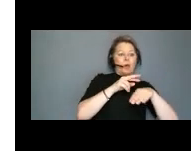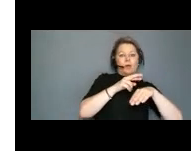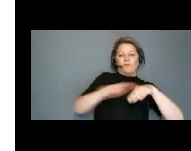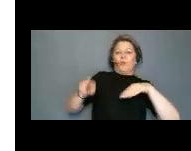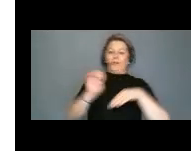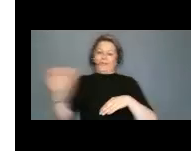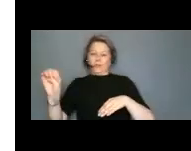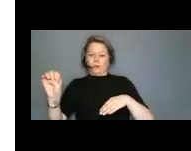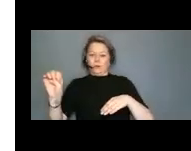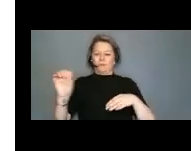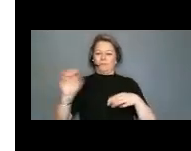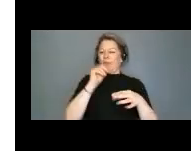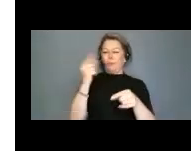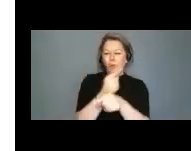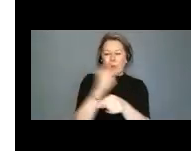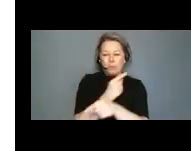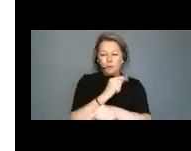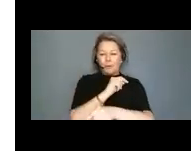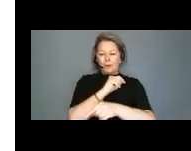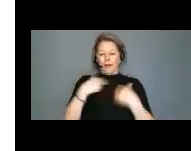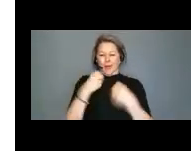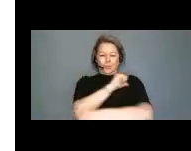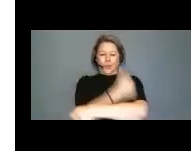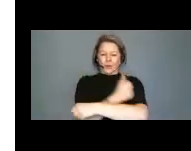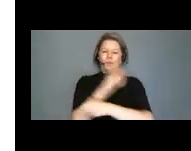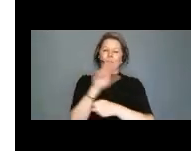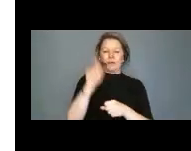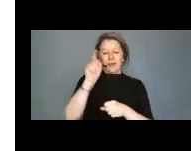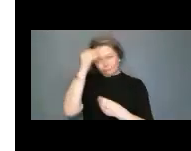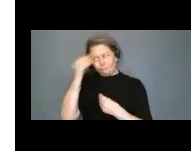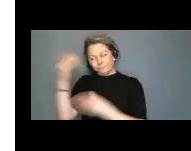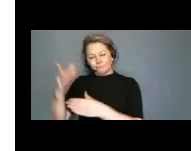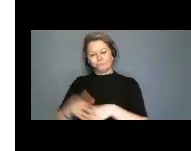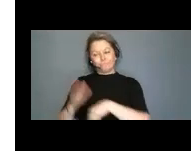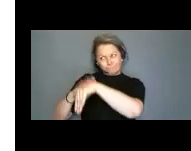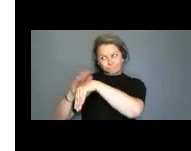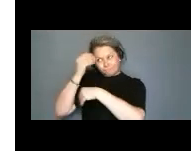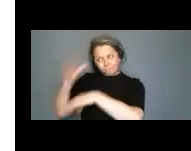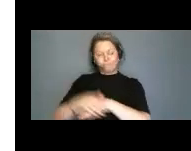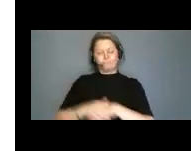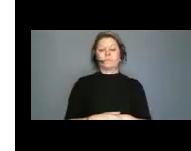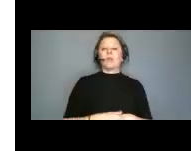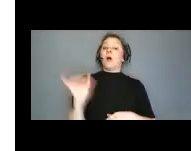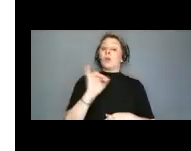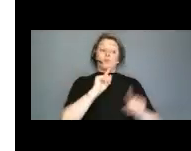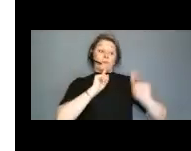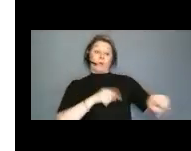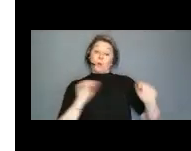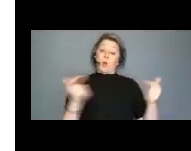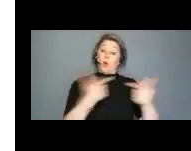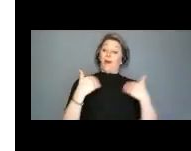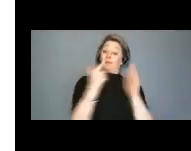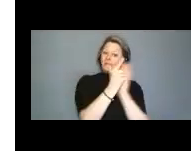you with the proper health authority. The only other comment I'll make too about reporting, we do all have that legal